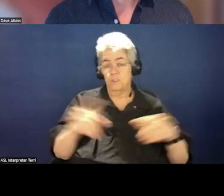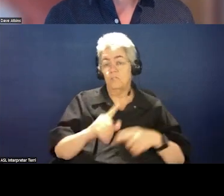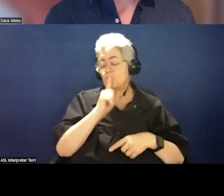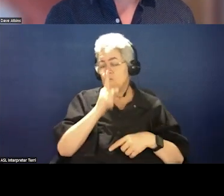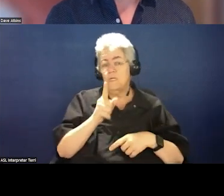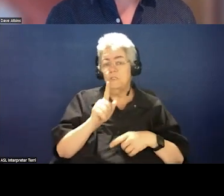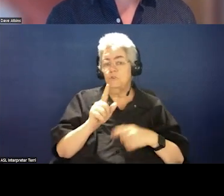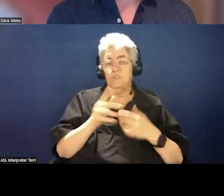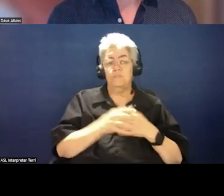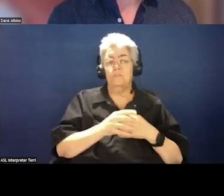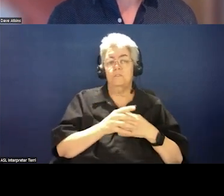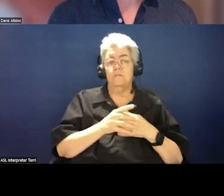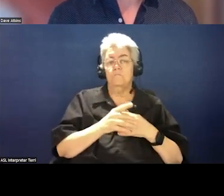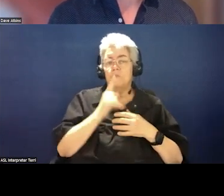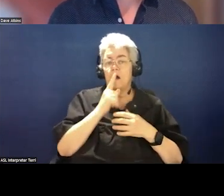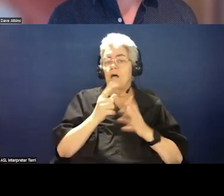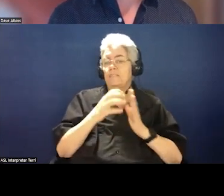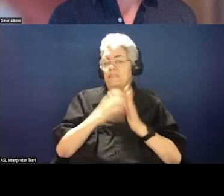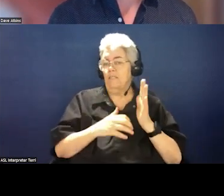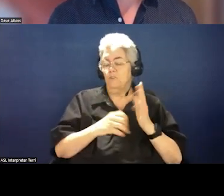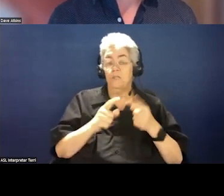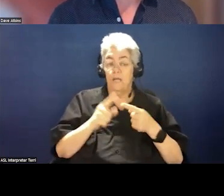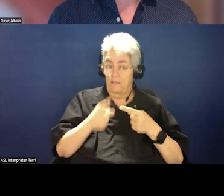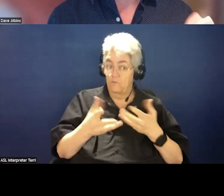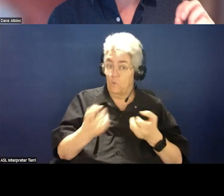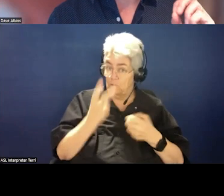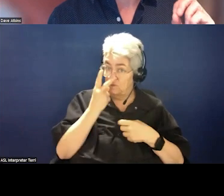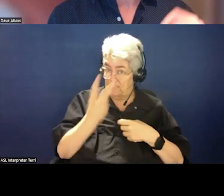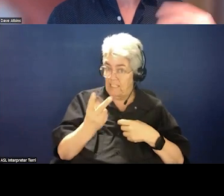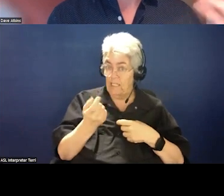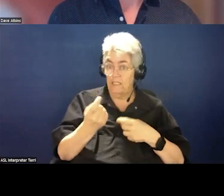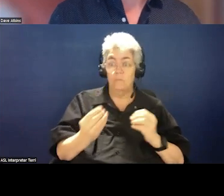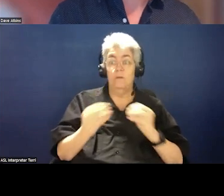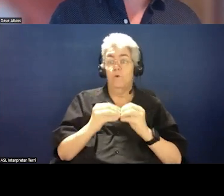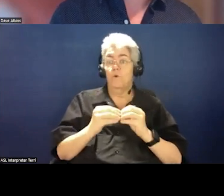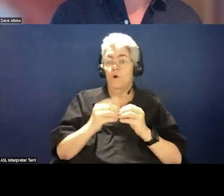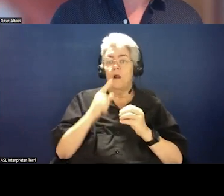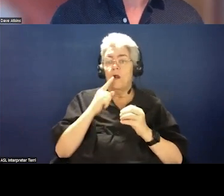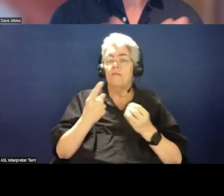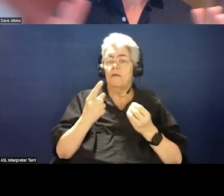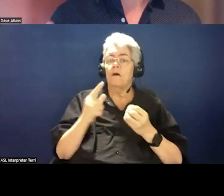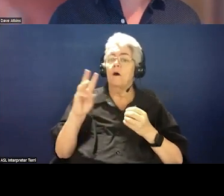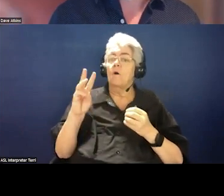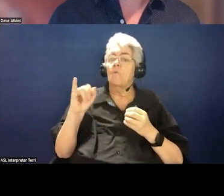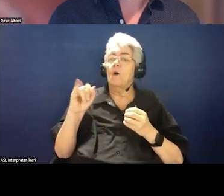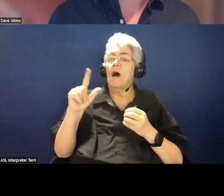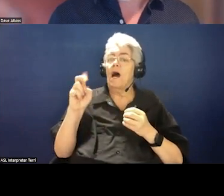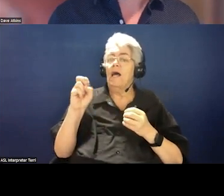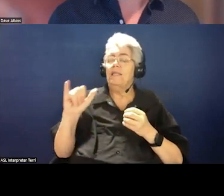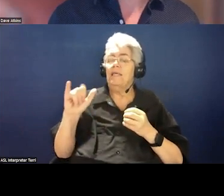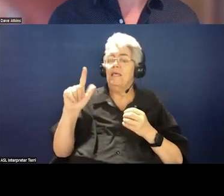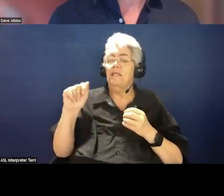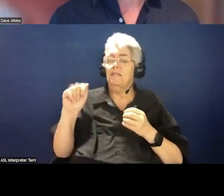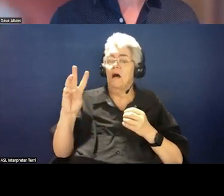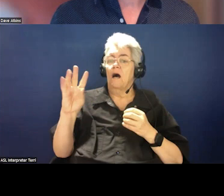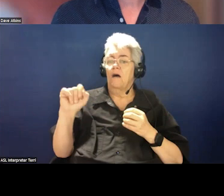sketch. If you would like to see a little bit more, the Wiley law firm, who I have absolutely no connection to,